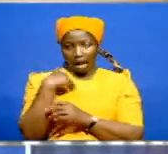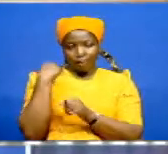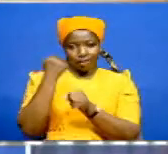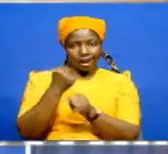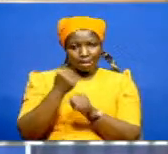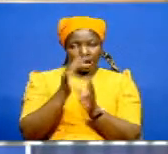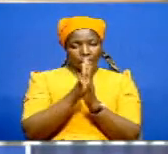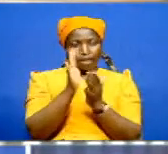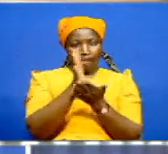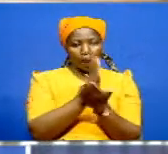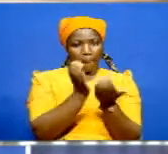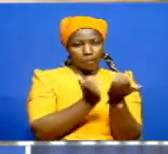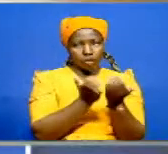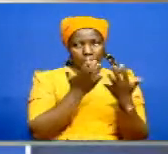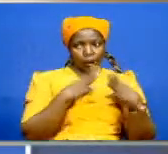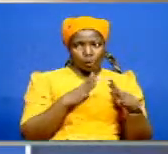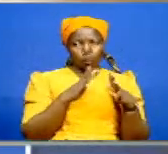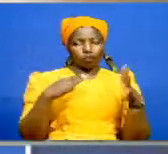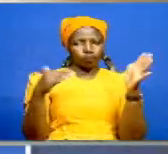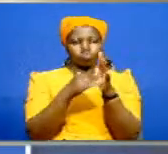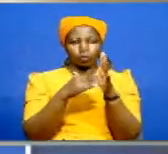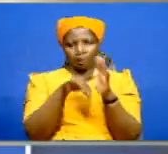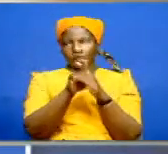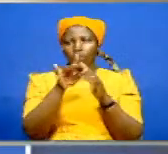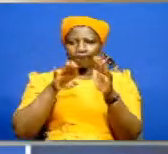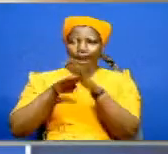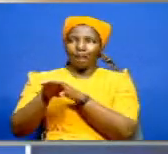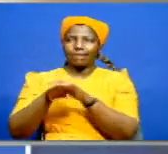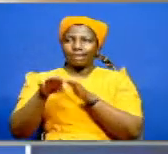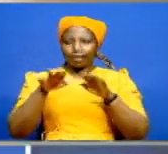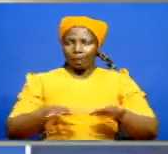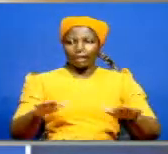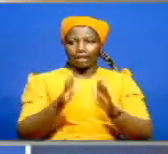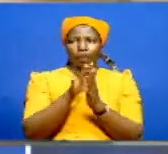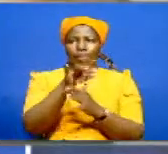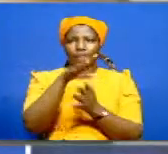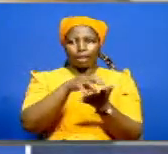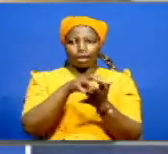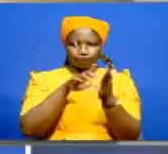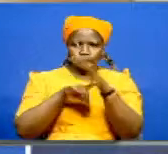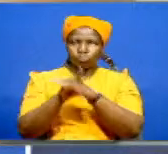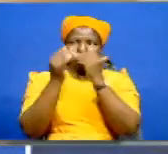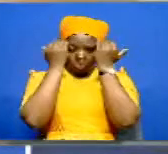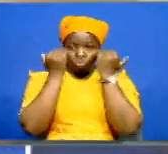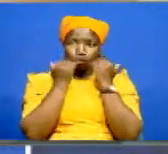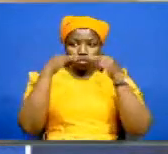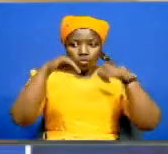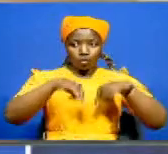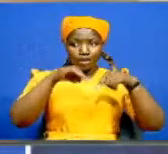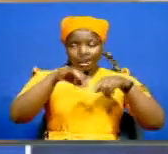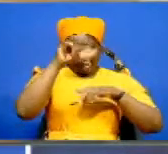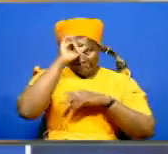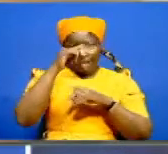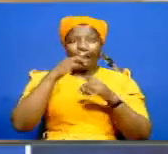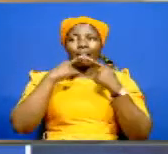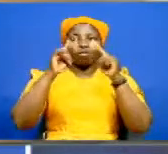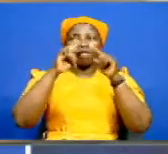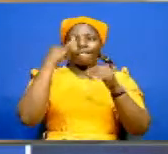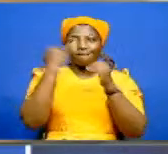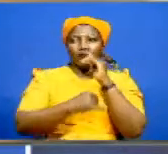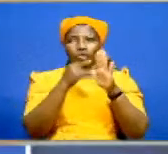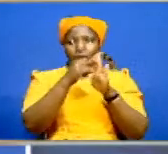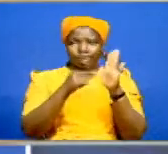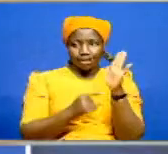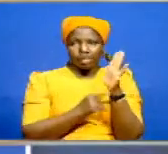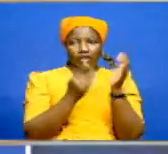with some traders to lock them out of the facility, with the matter heading to court. However, today the government has announced the final list of traders